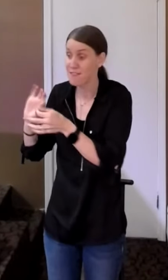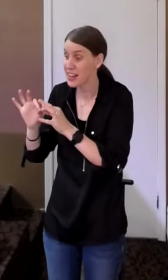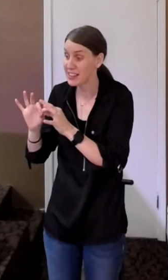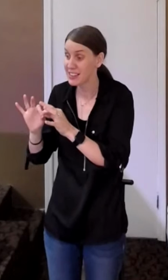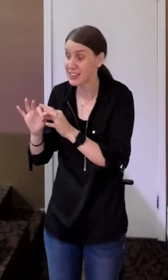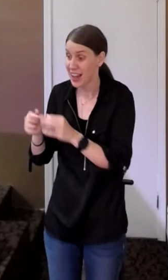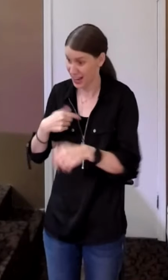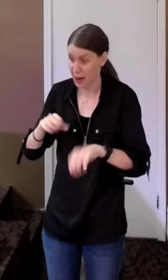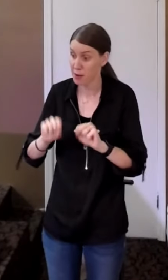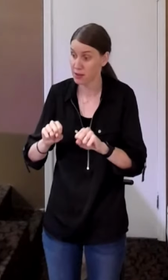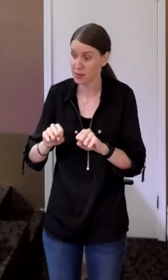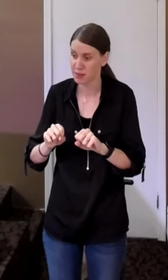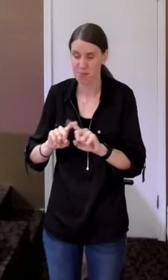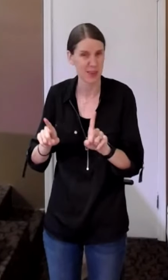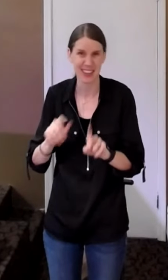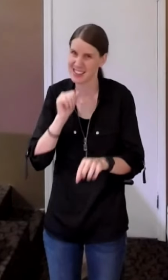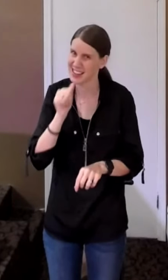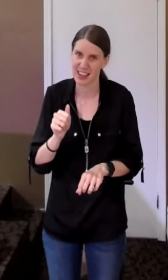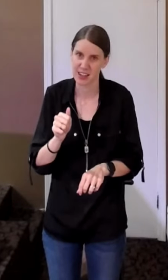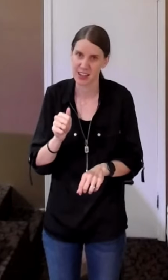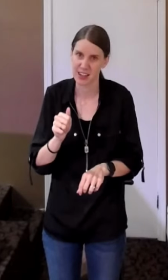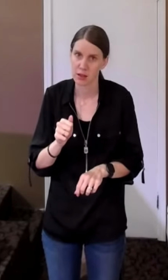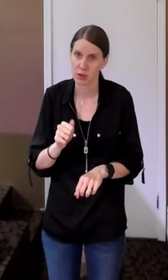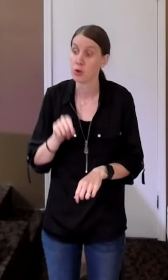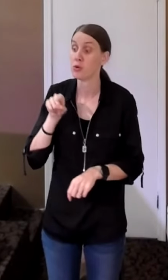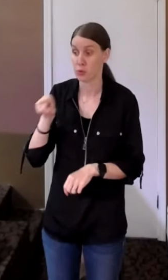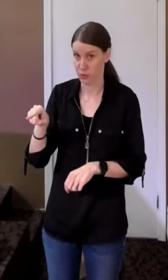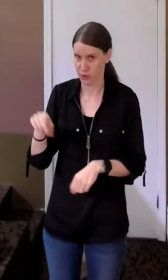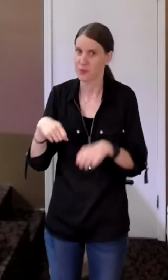an opportunity to do it. Teach them.